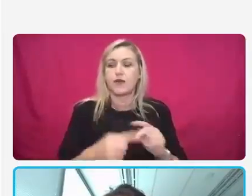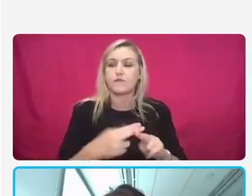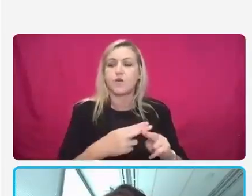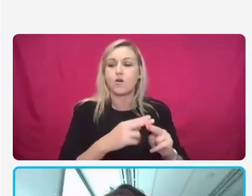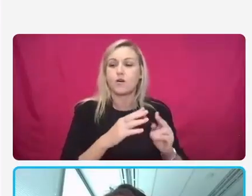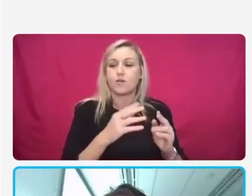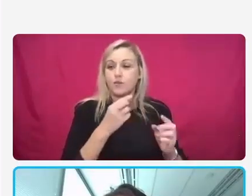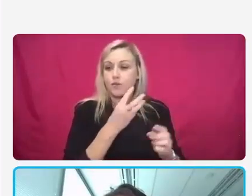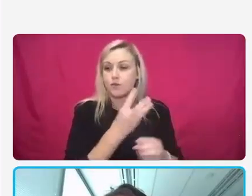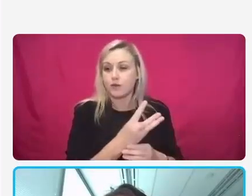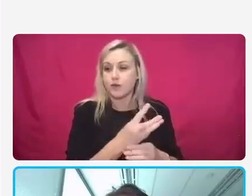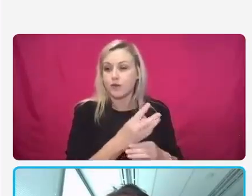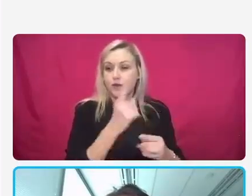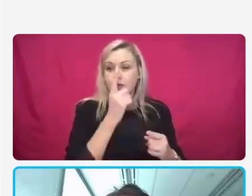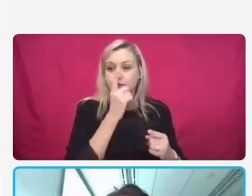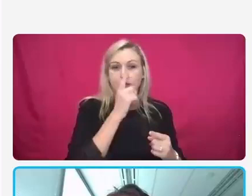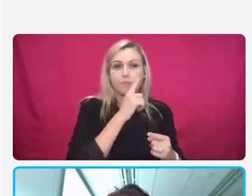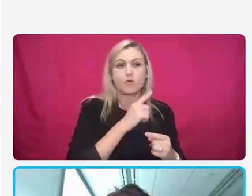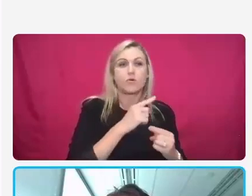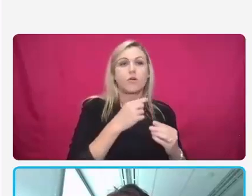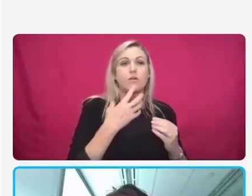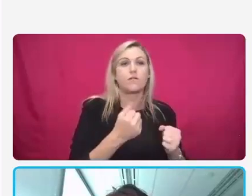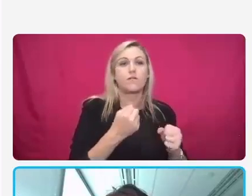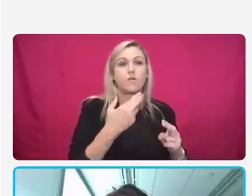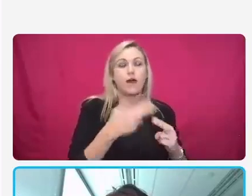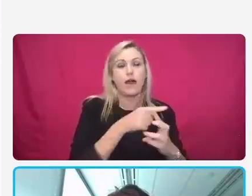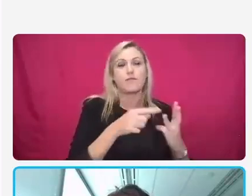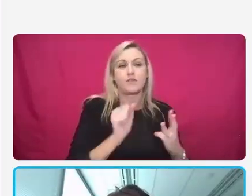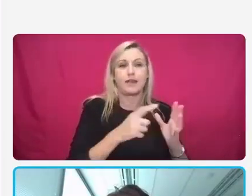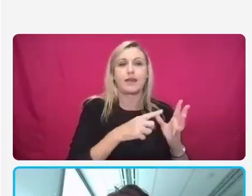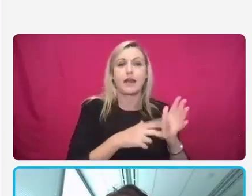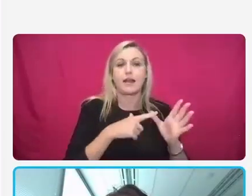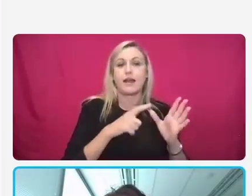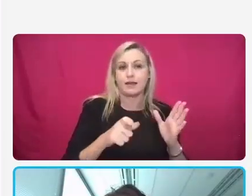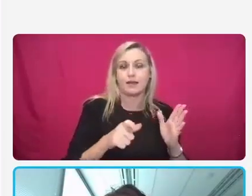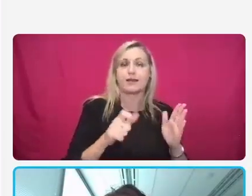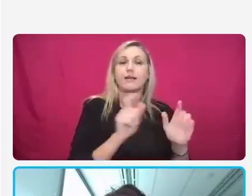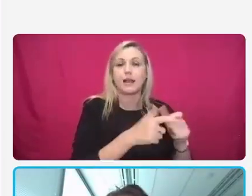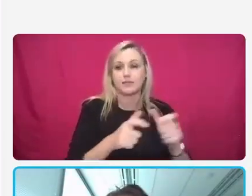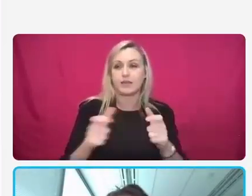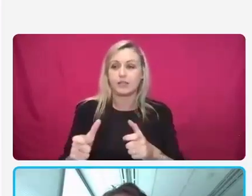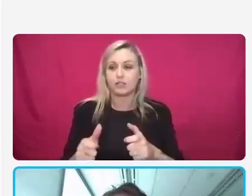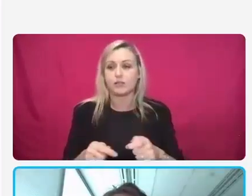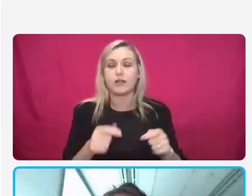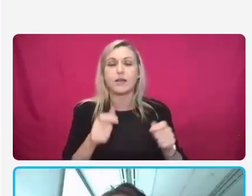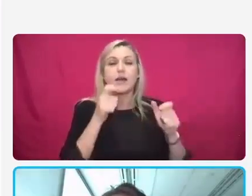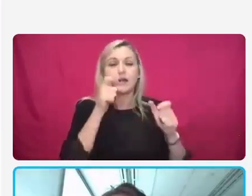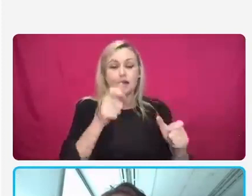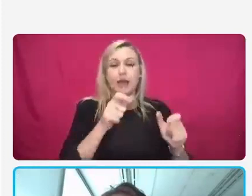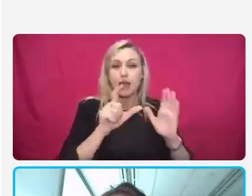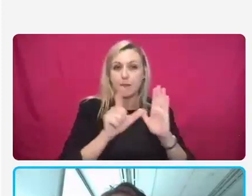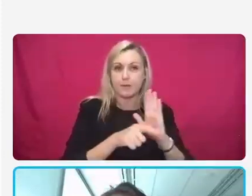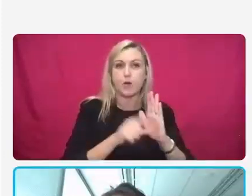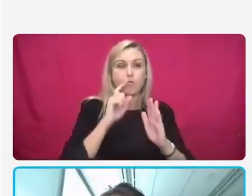these residents have different care minute requirements based on their AN-ACC classification. The care minute targets are determined